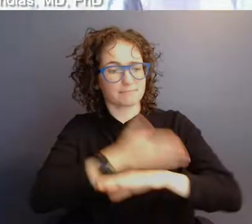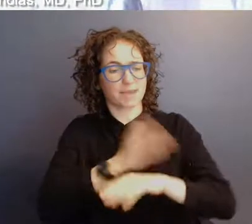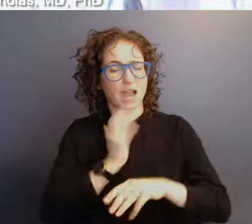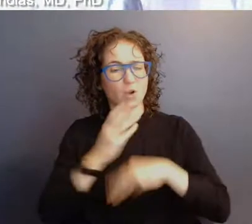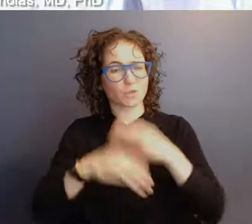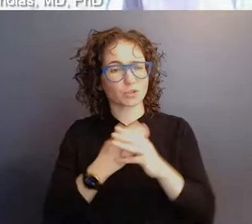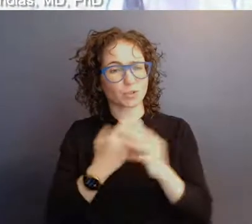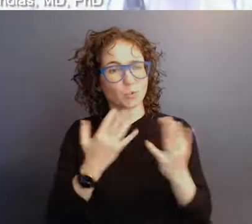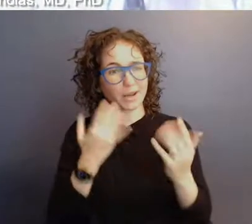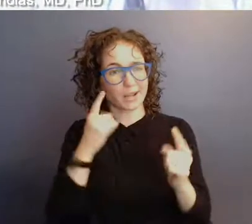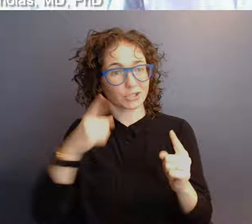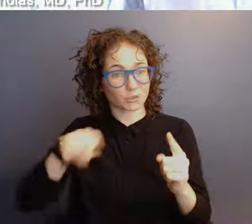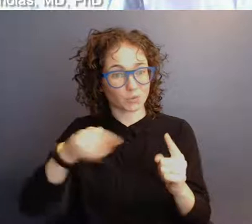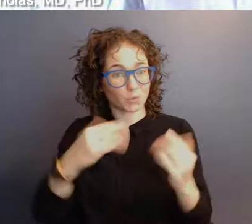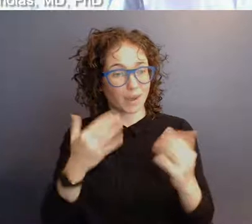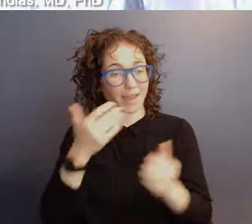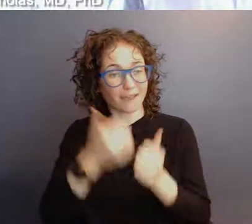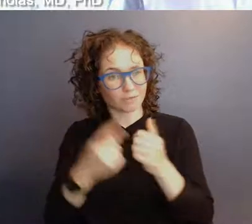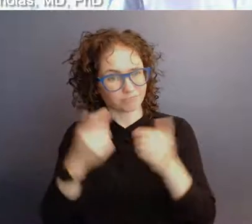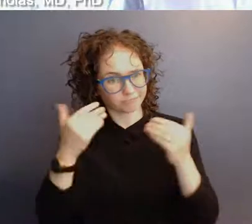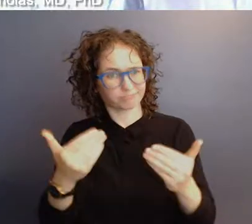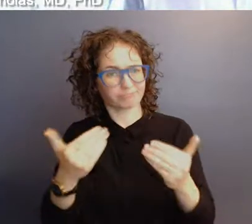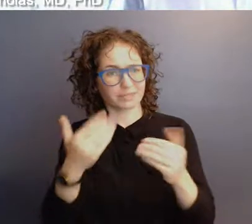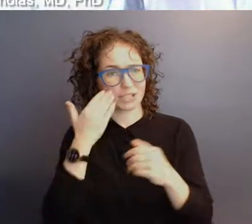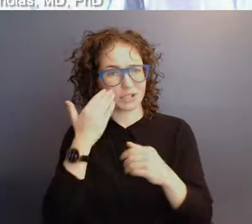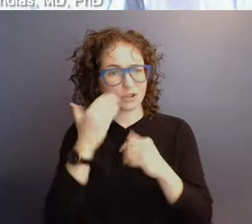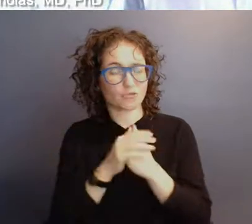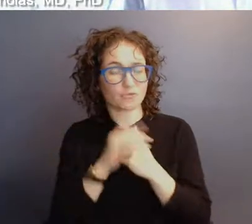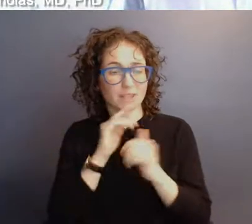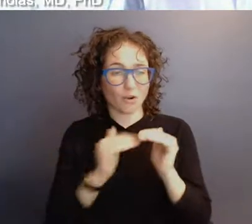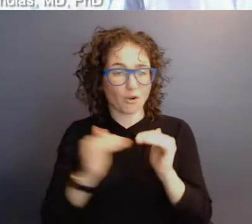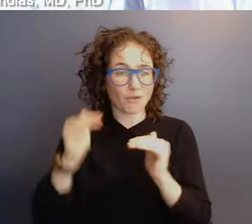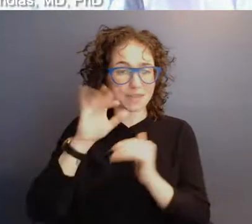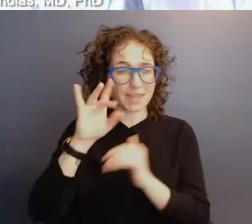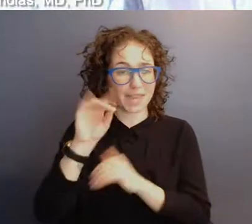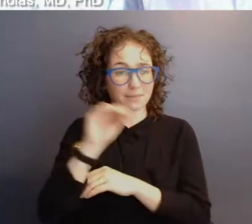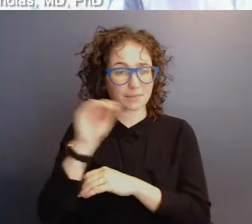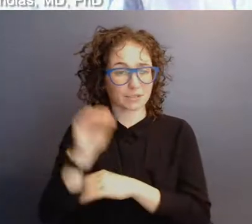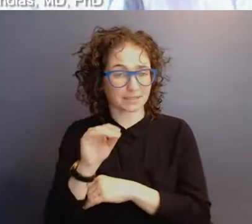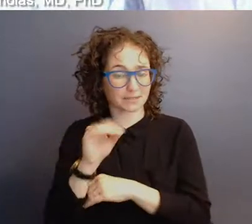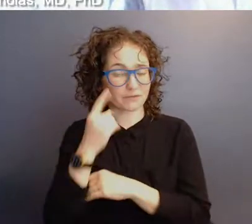on everyone to get over that 80% mark of protection and safety.